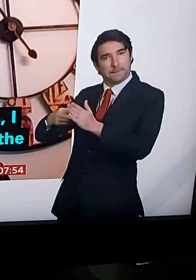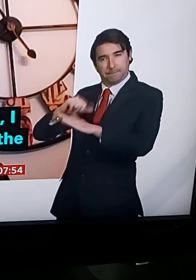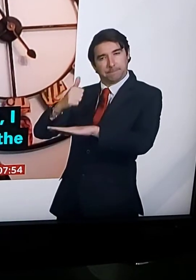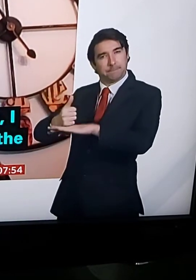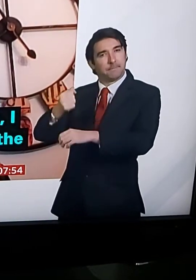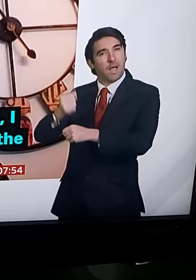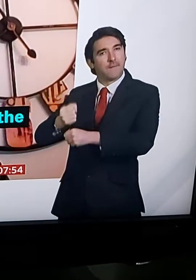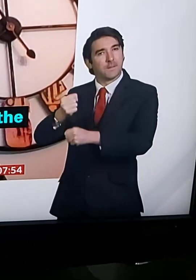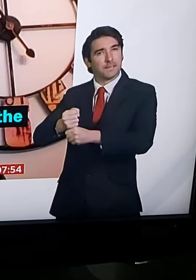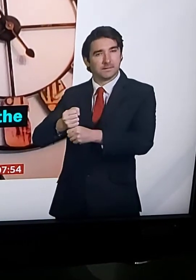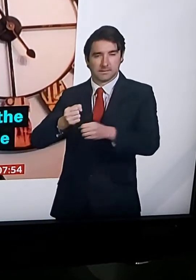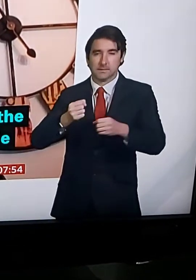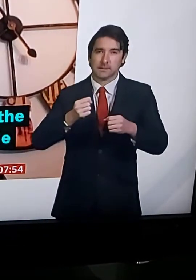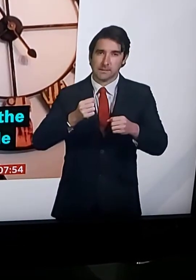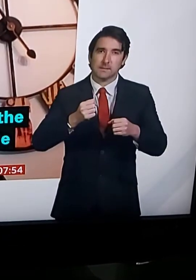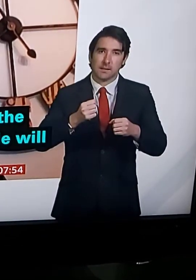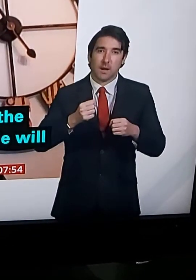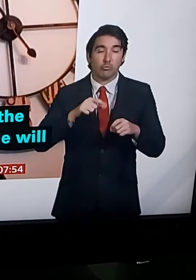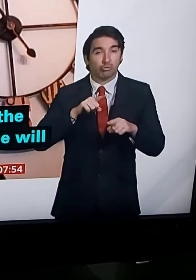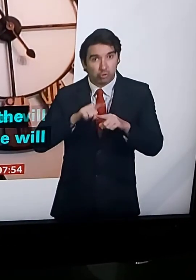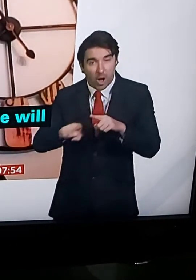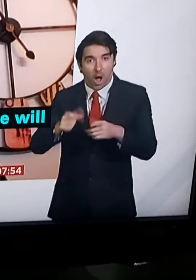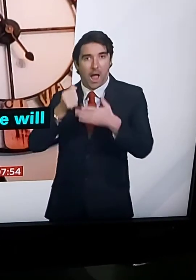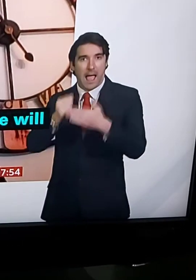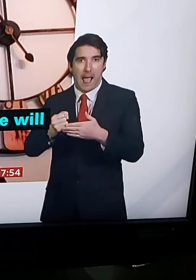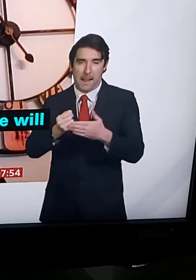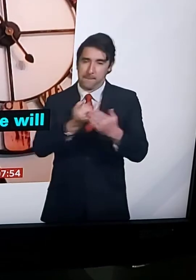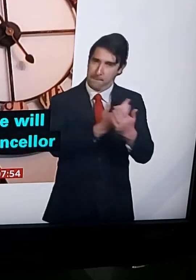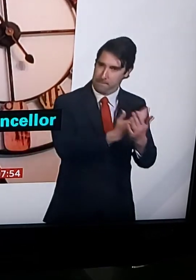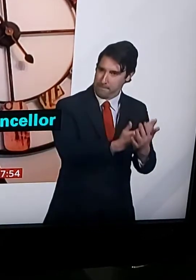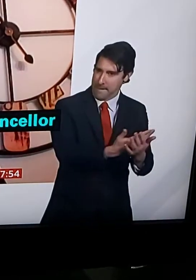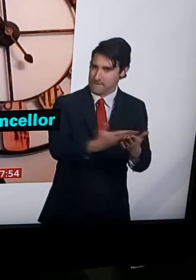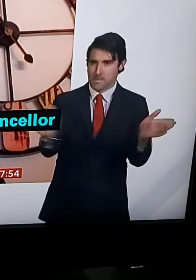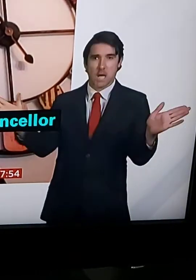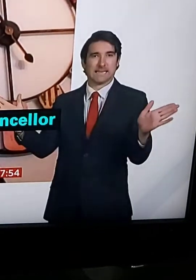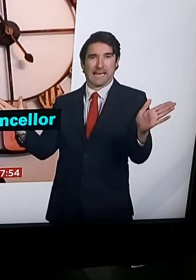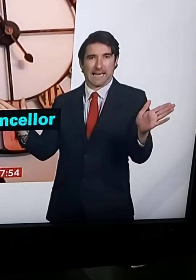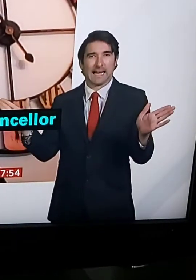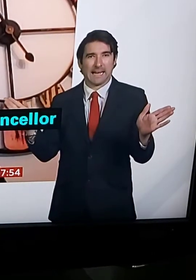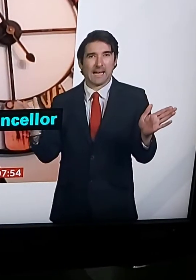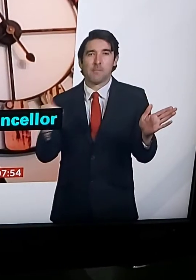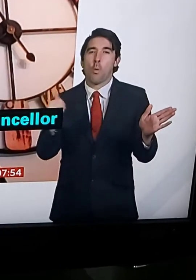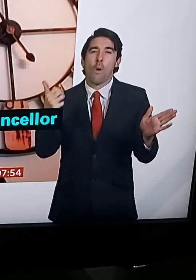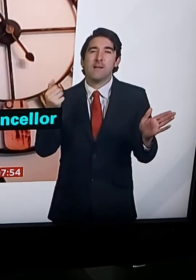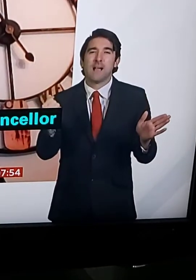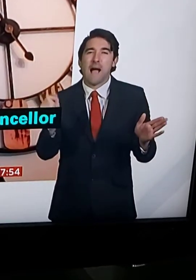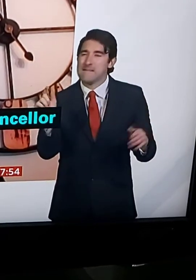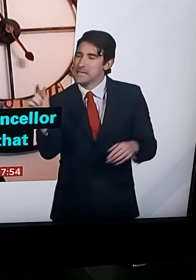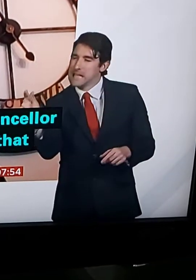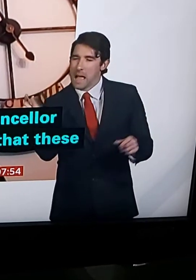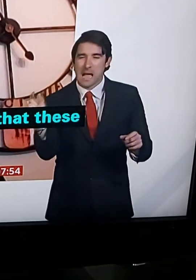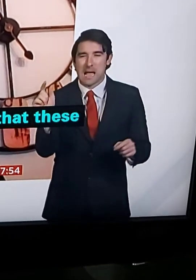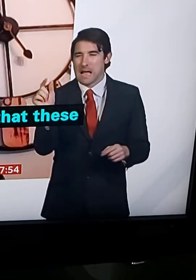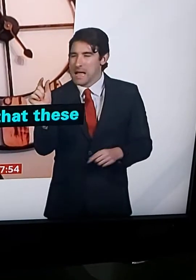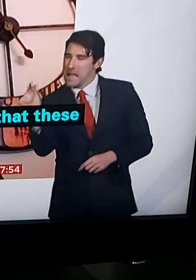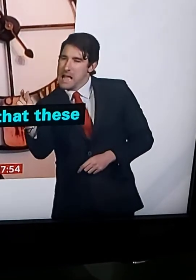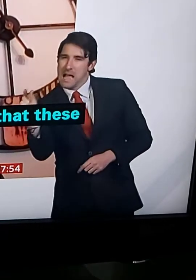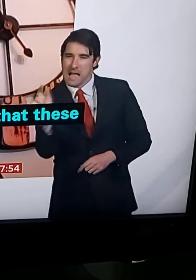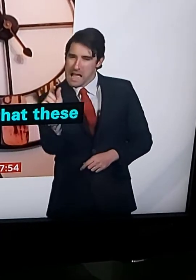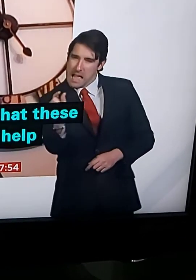find themselves in. The Chancellor has already acknowledged that these schemes will not be able to help everybody,